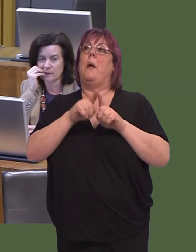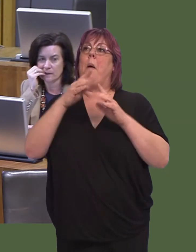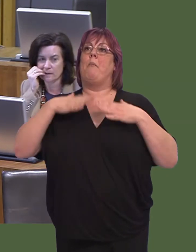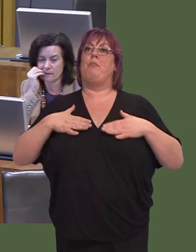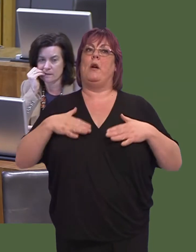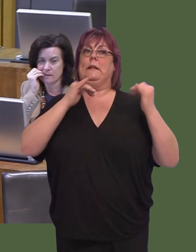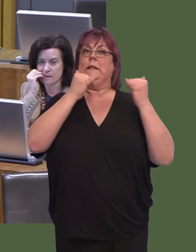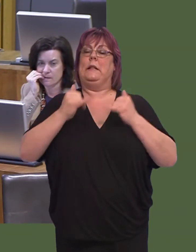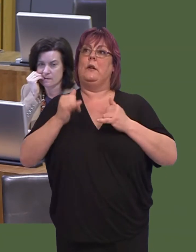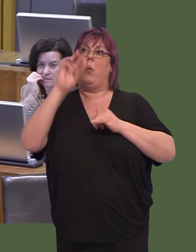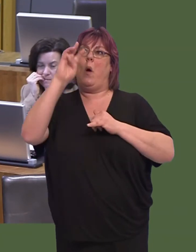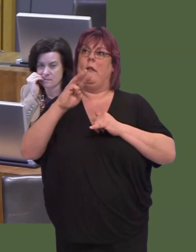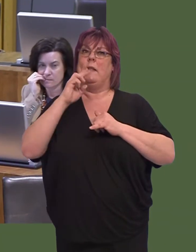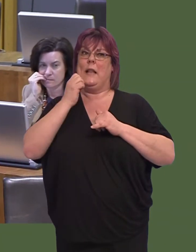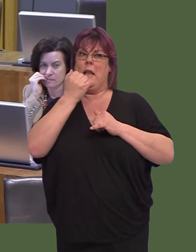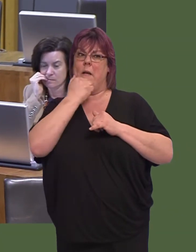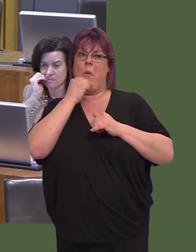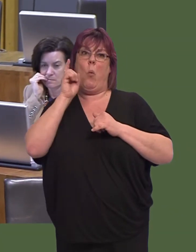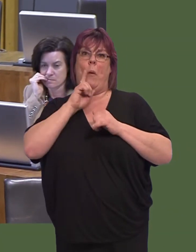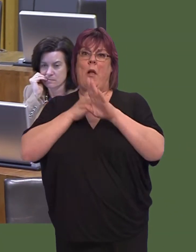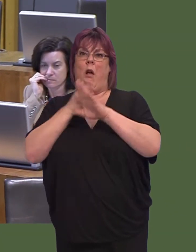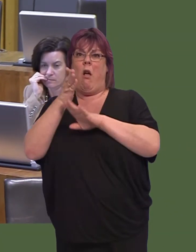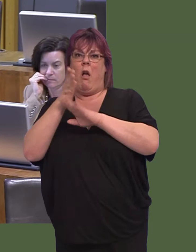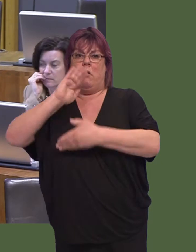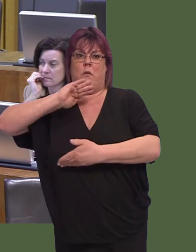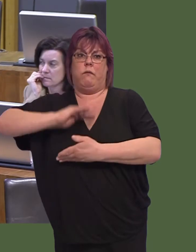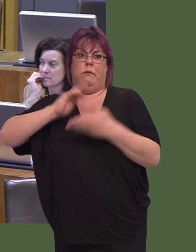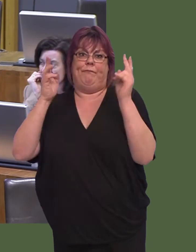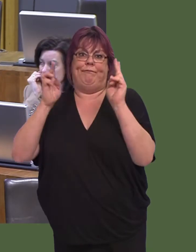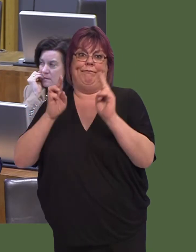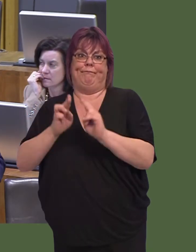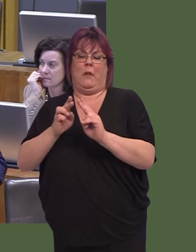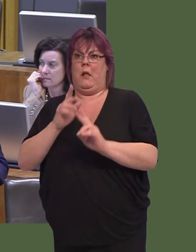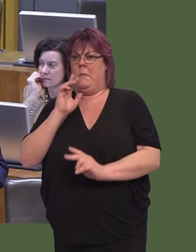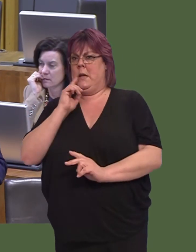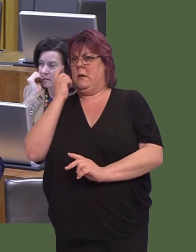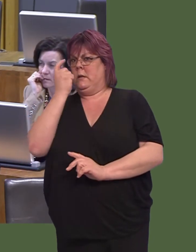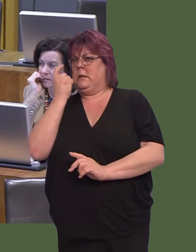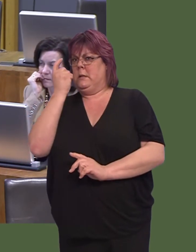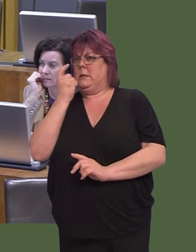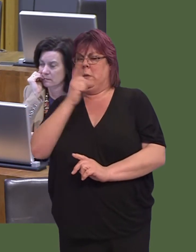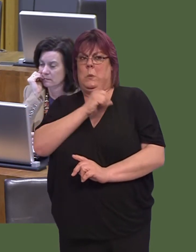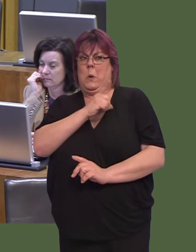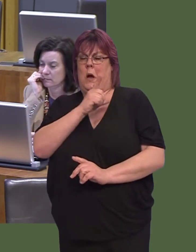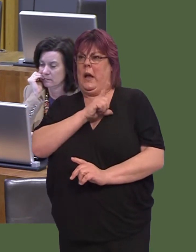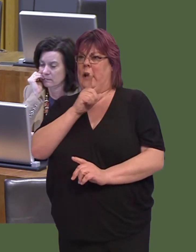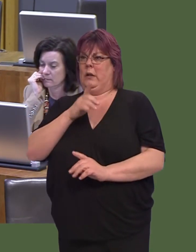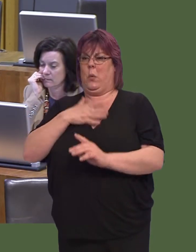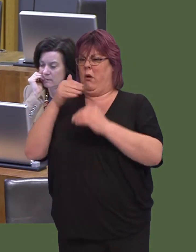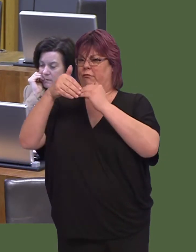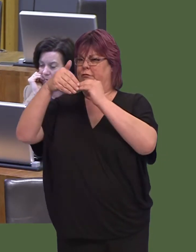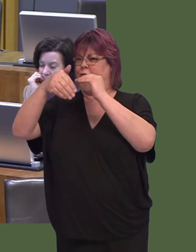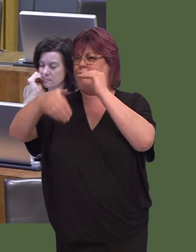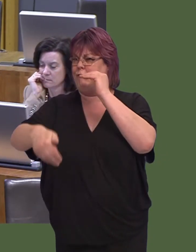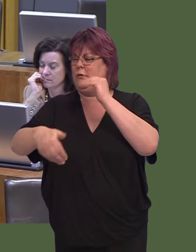gradual decline in uptake since 2007, which is a worrying, not quite a long-term trend, but enough for it to be concerning in terms of a trend over the